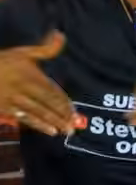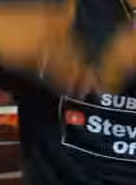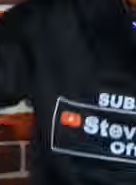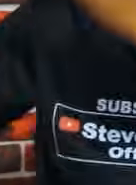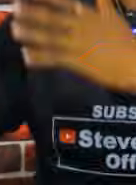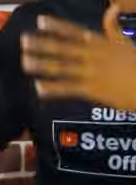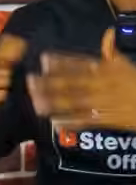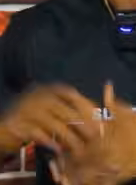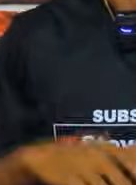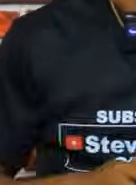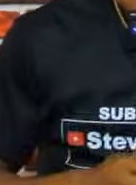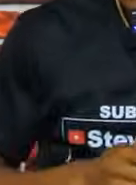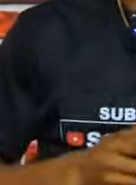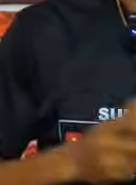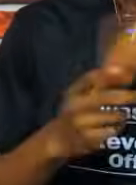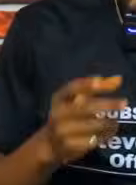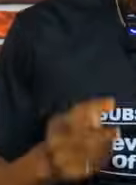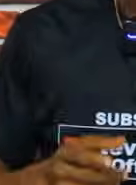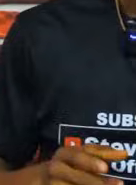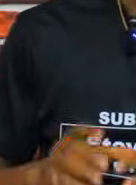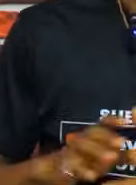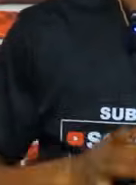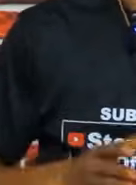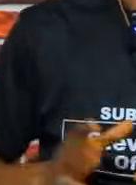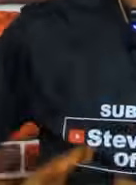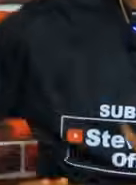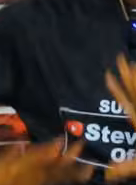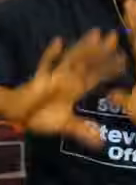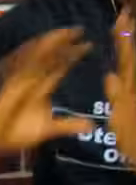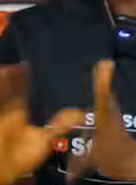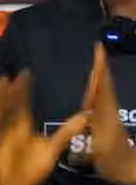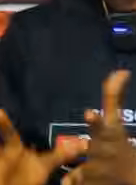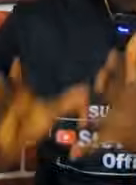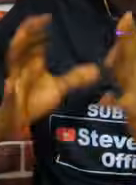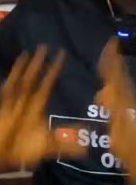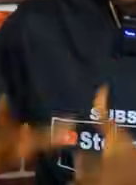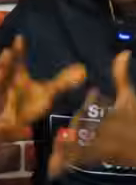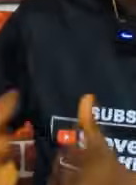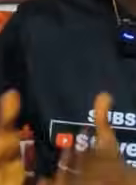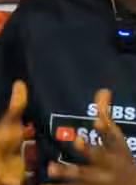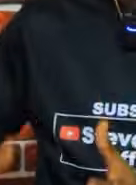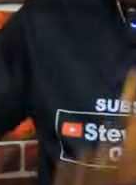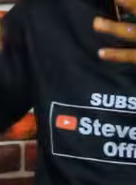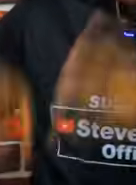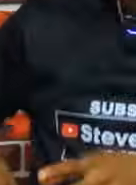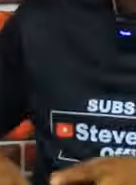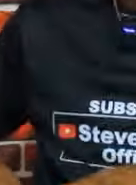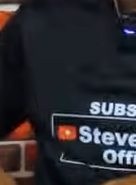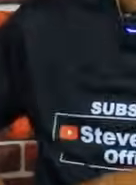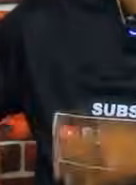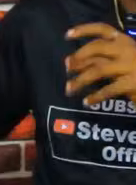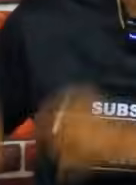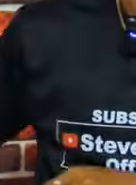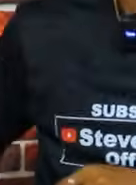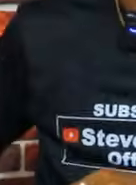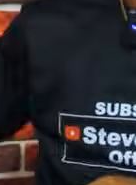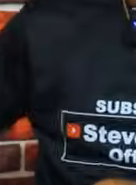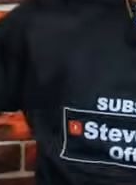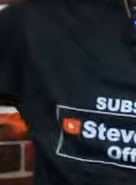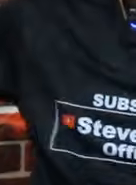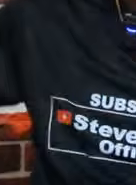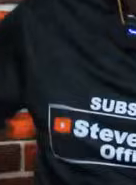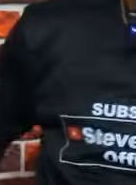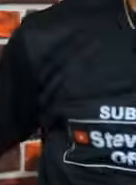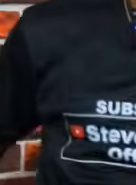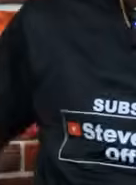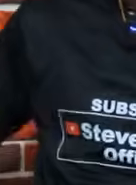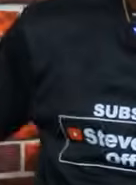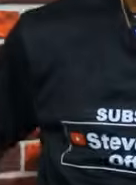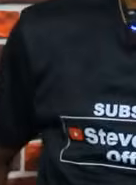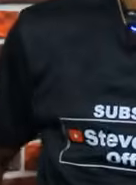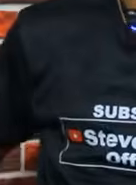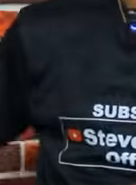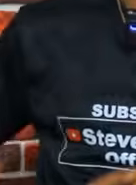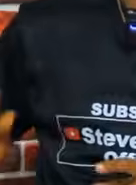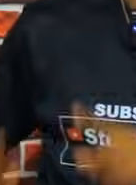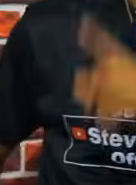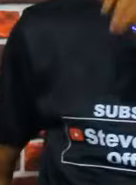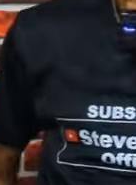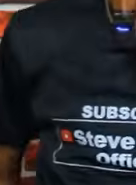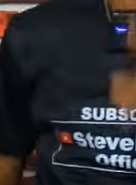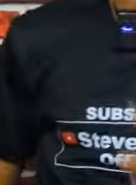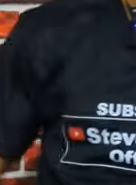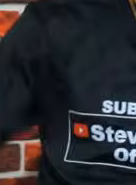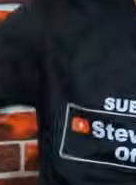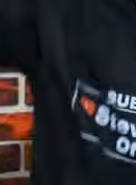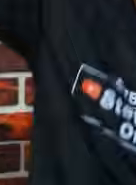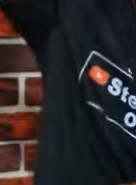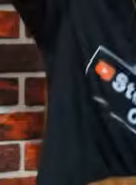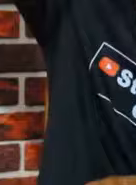person, a page, a drone, and you've been a year when because oh, shas, as if Philadelphia city would bruise you and no siswa. I do five VIP, I be take